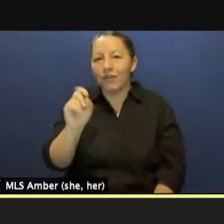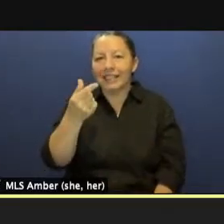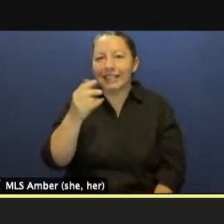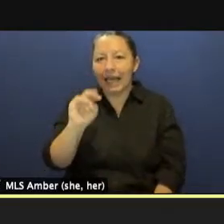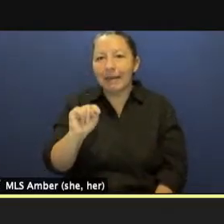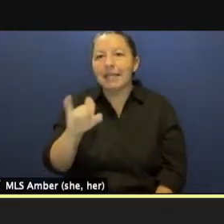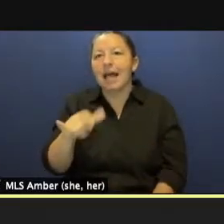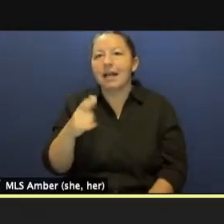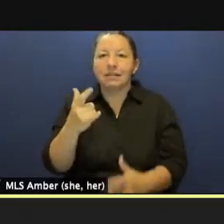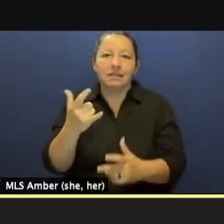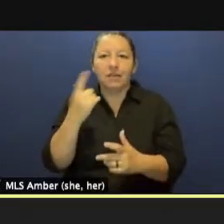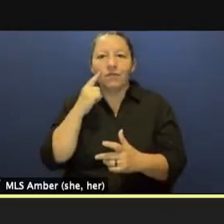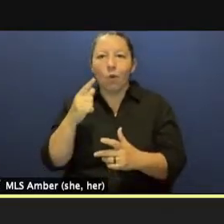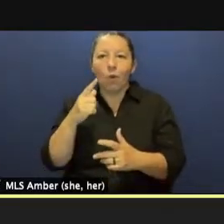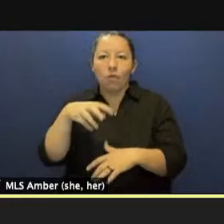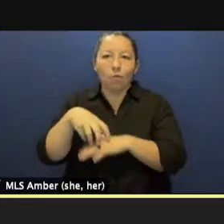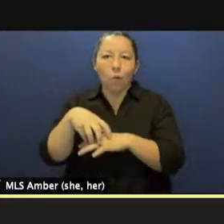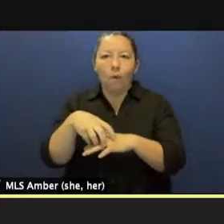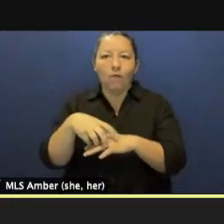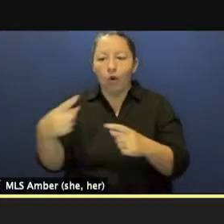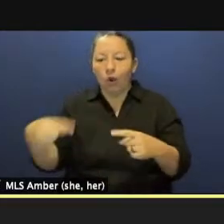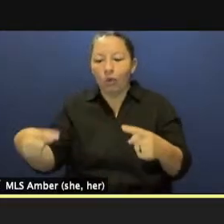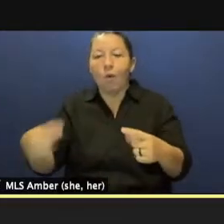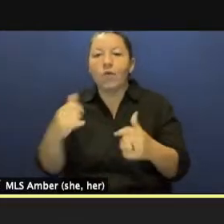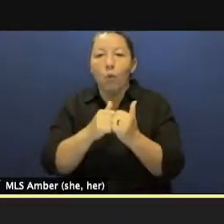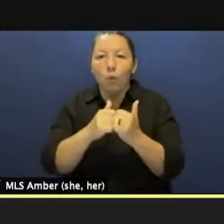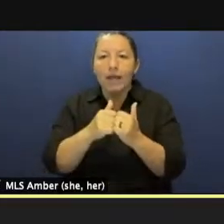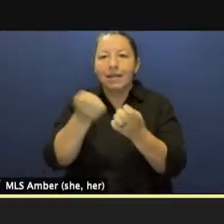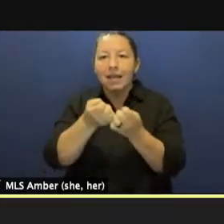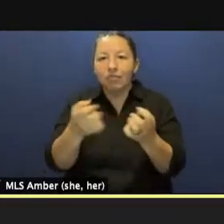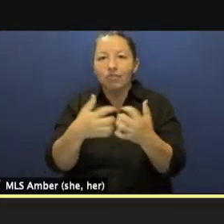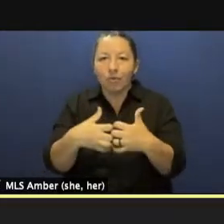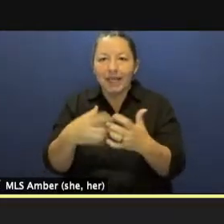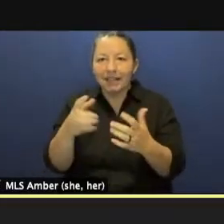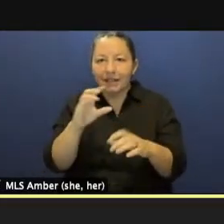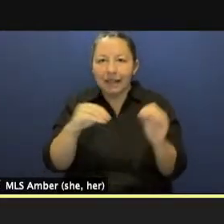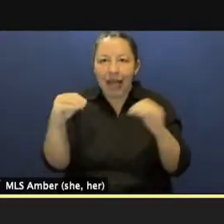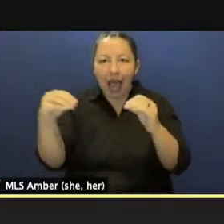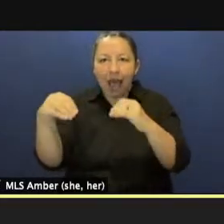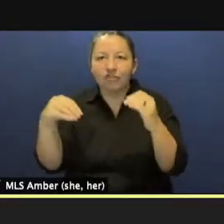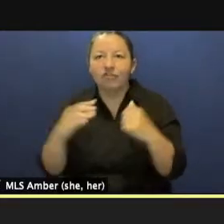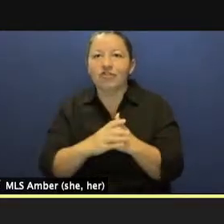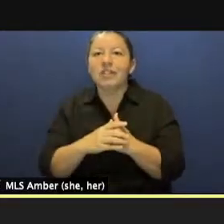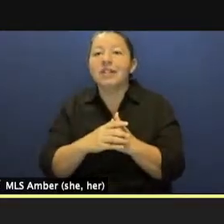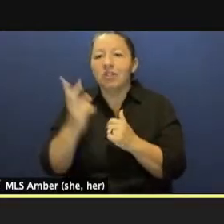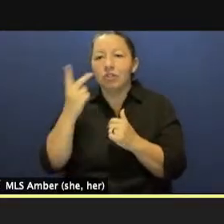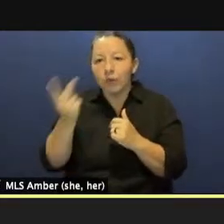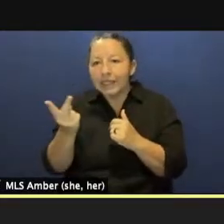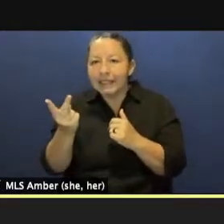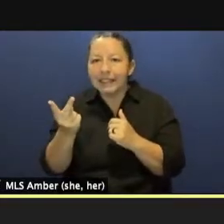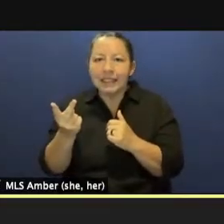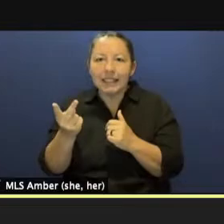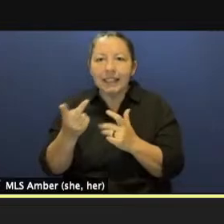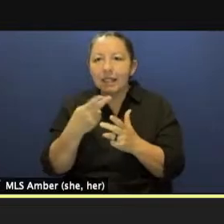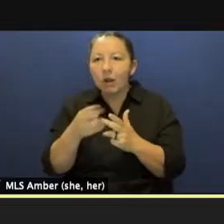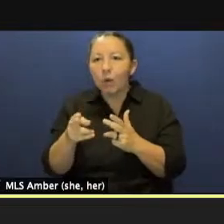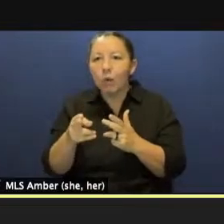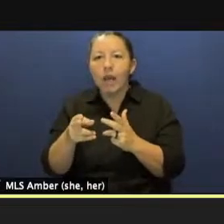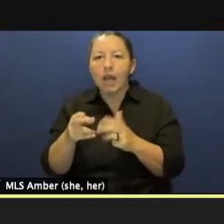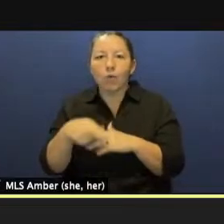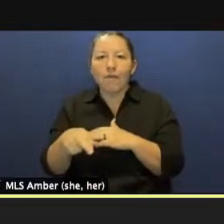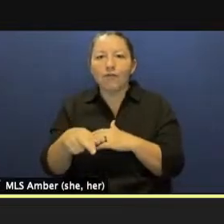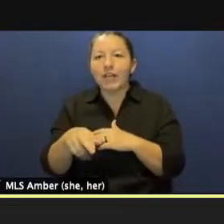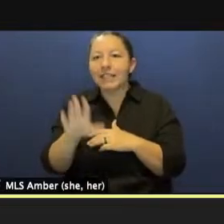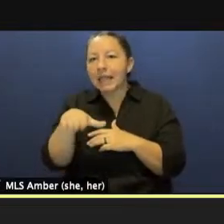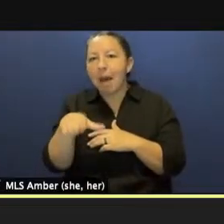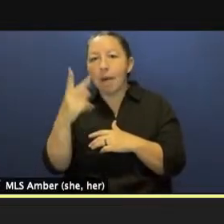text is showing those instruments that I made a really quick reference to along the bottom. Downward facing to the